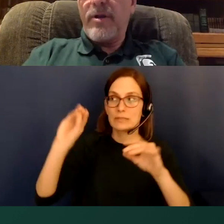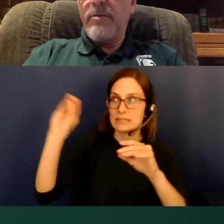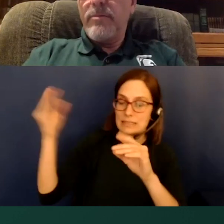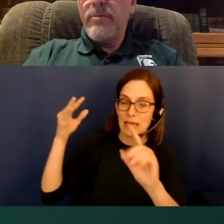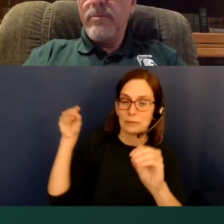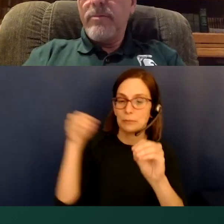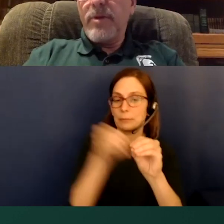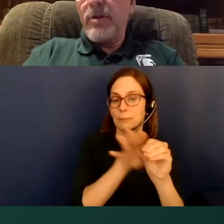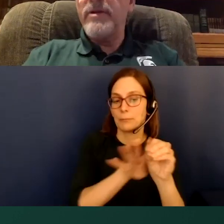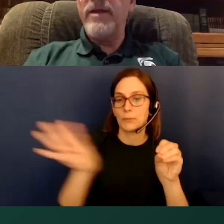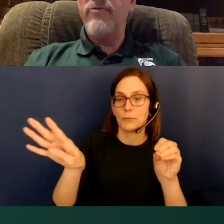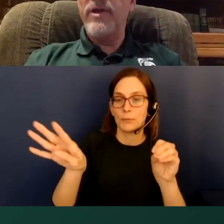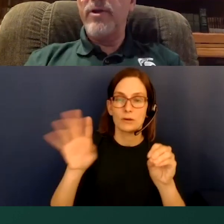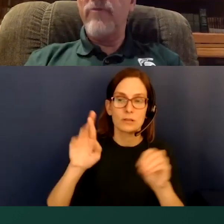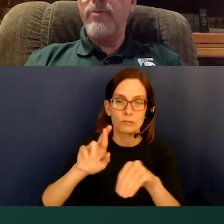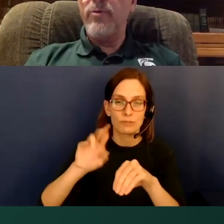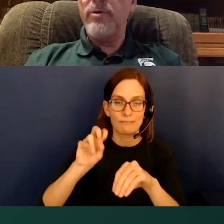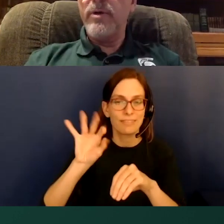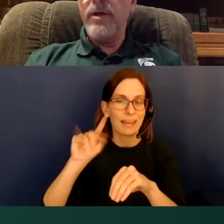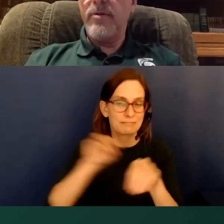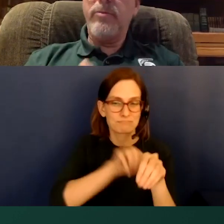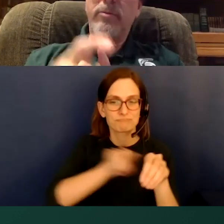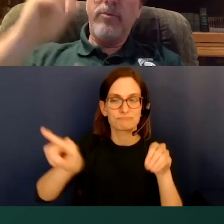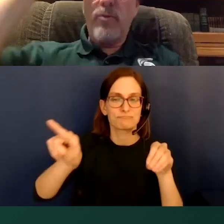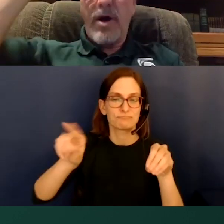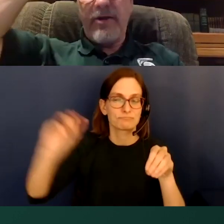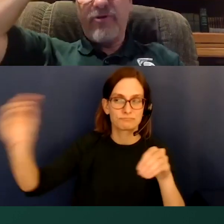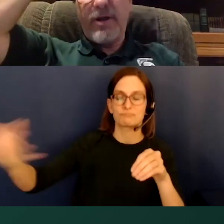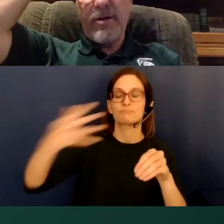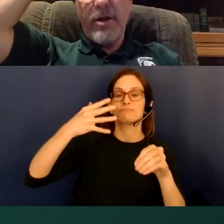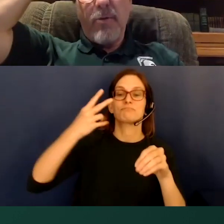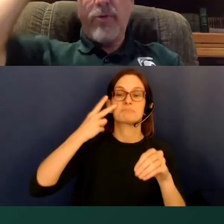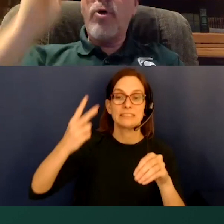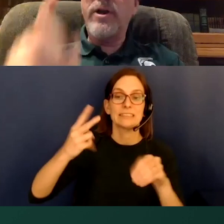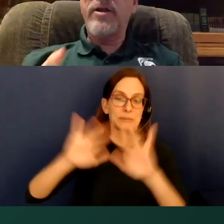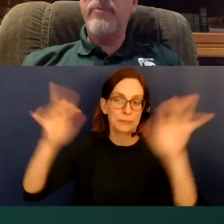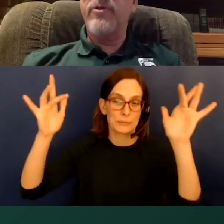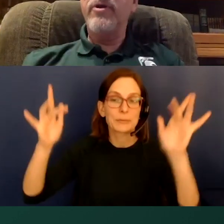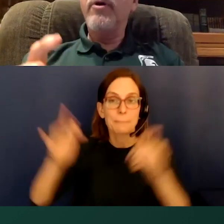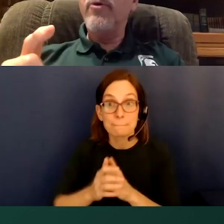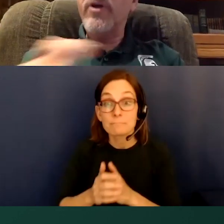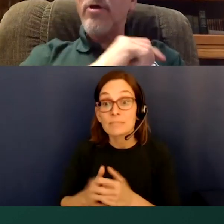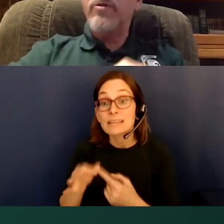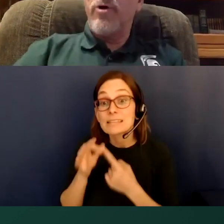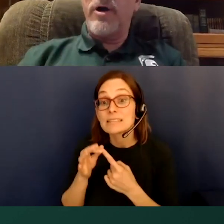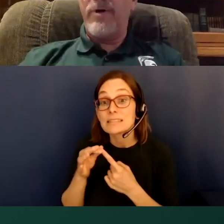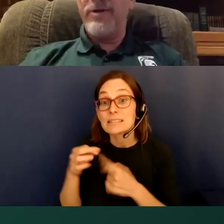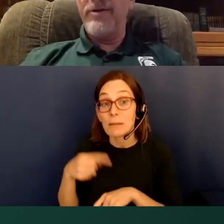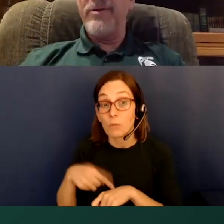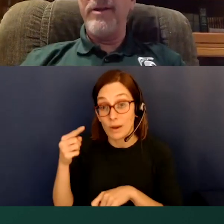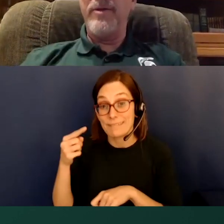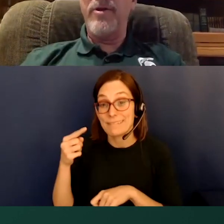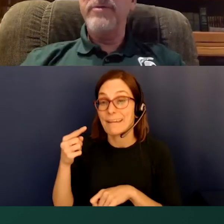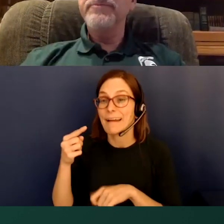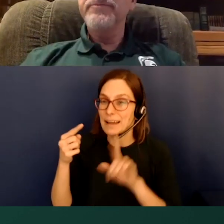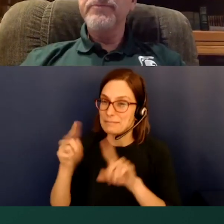to us. So sunlight reflecting off the moon is why it shines. with one exception, which I'll also talk about